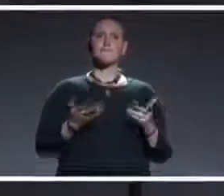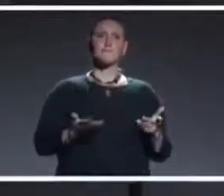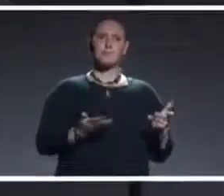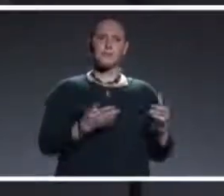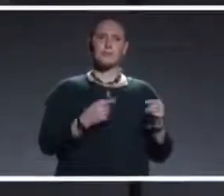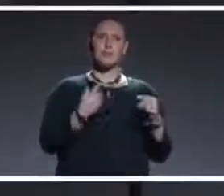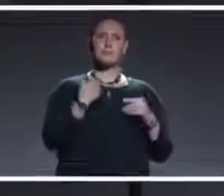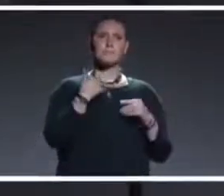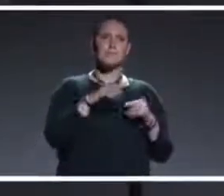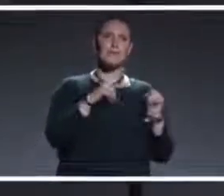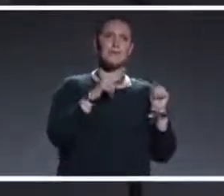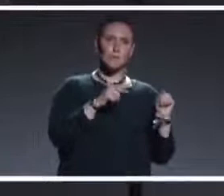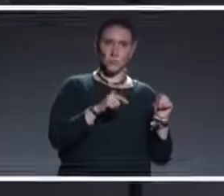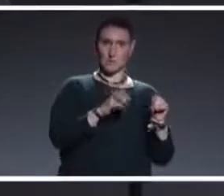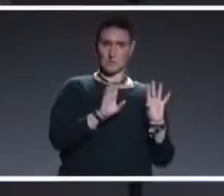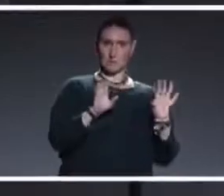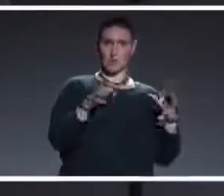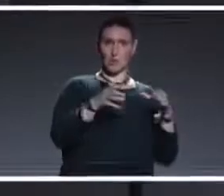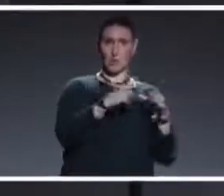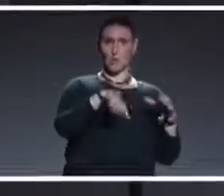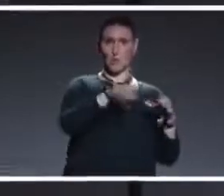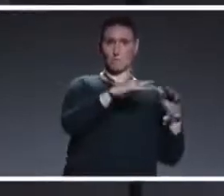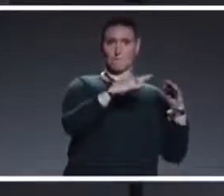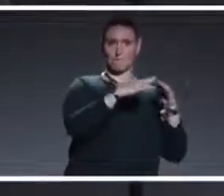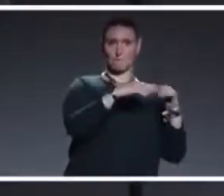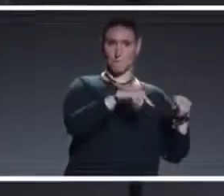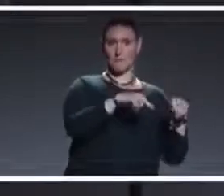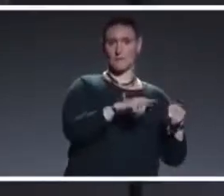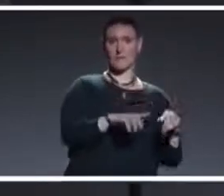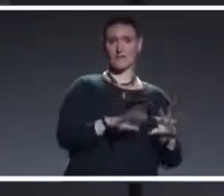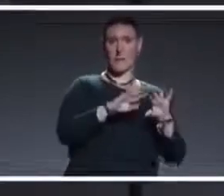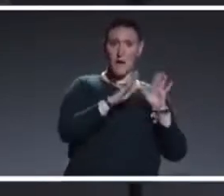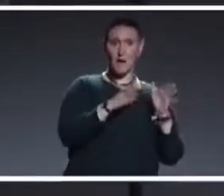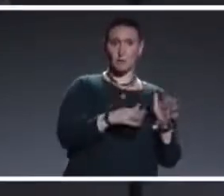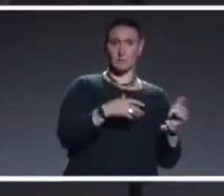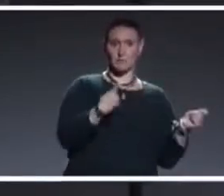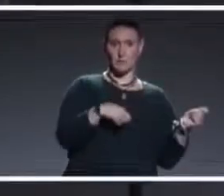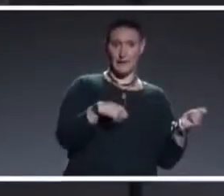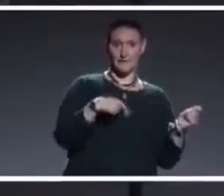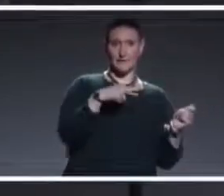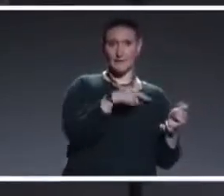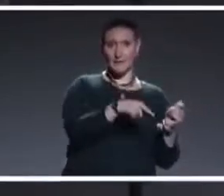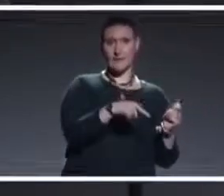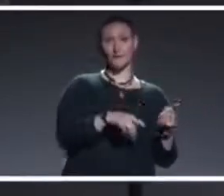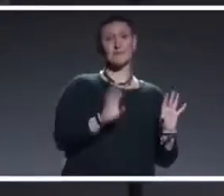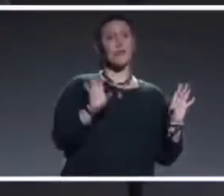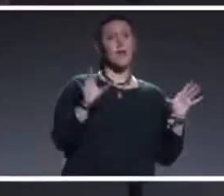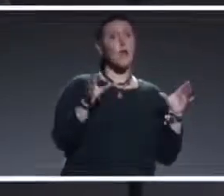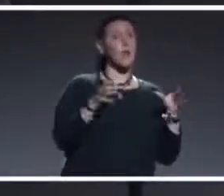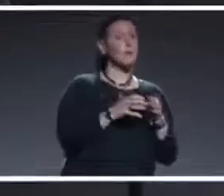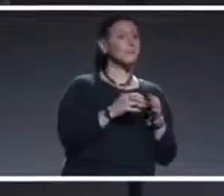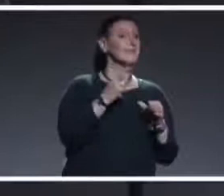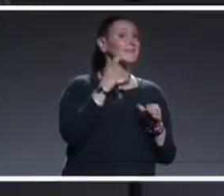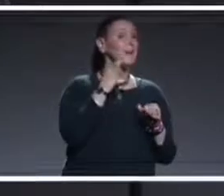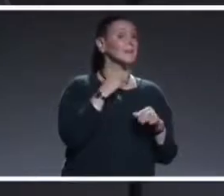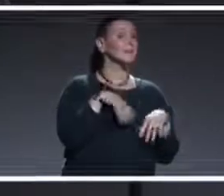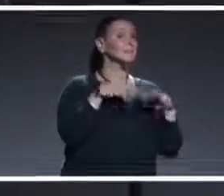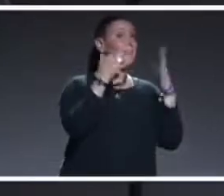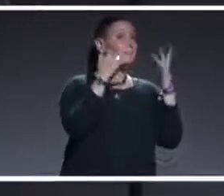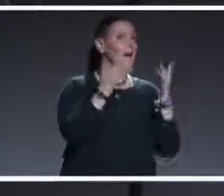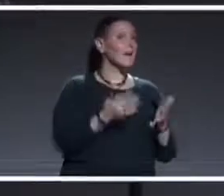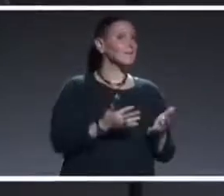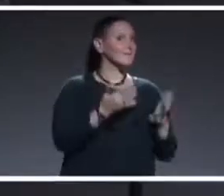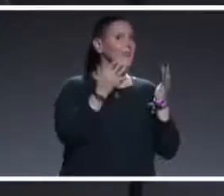band of this club, and that club was called Matrix. Really?